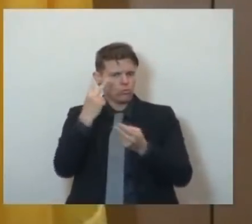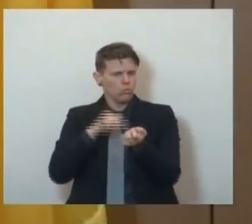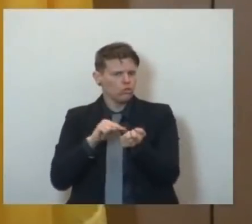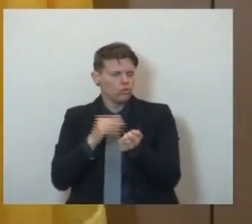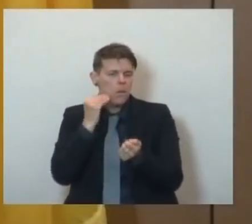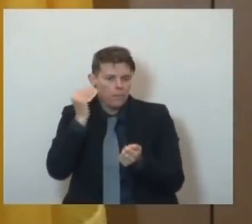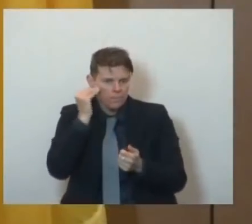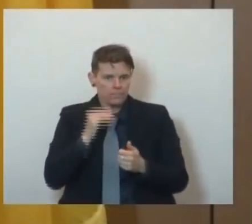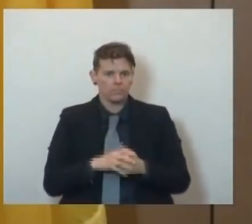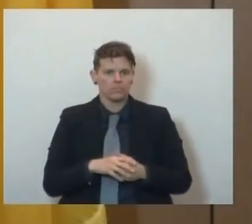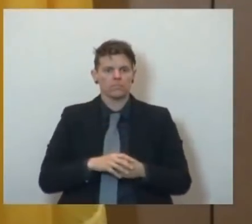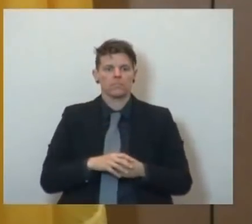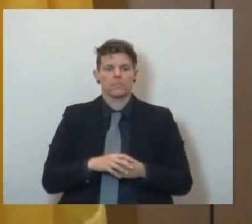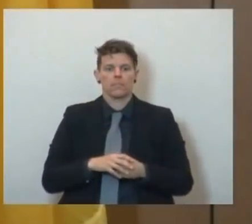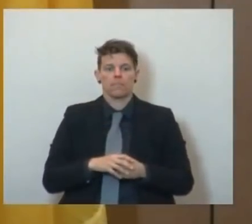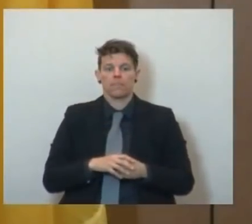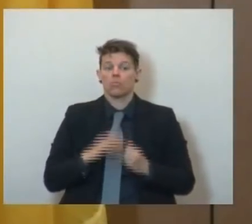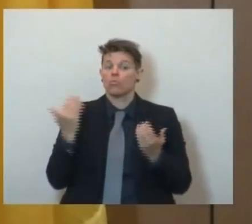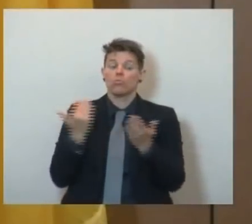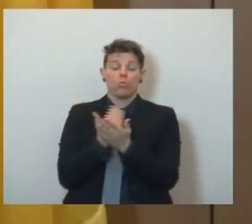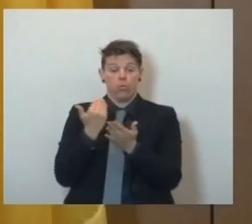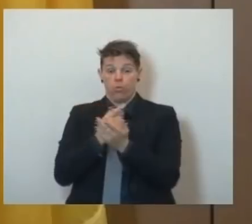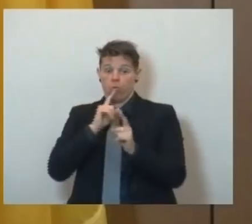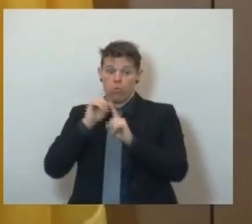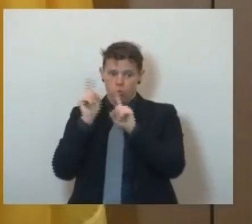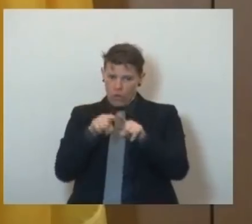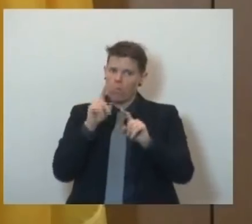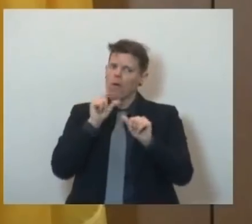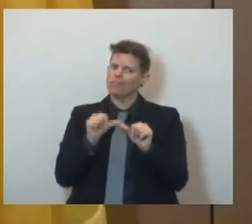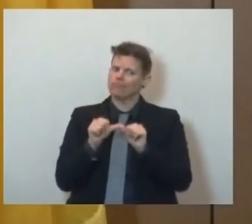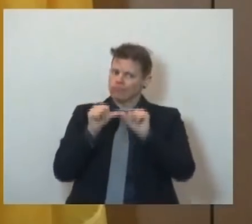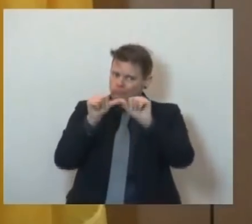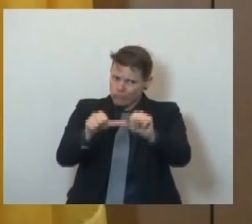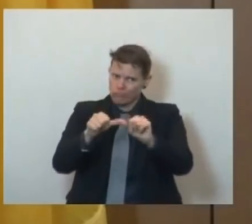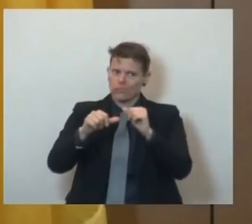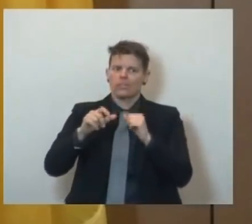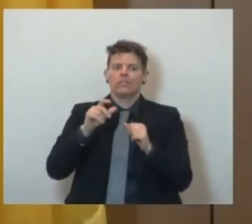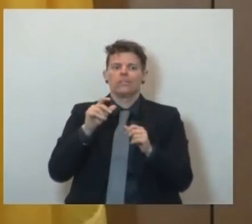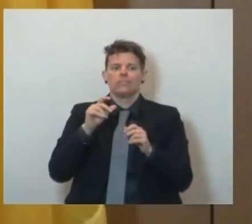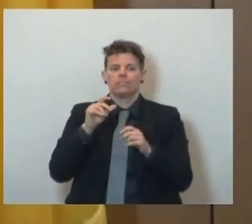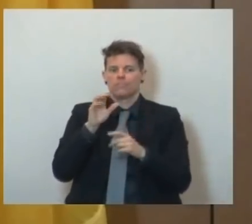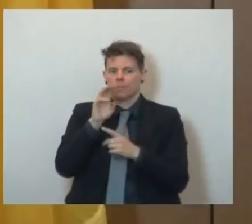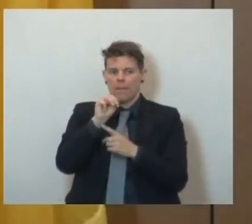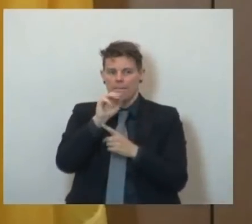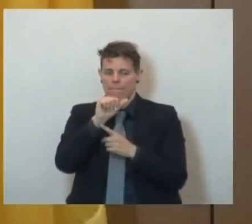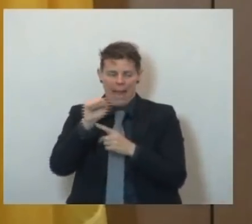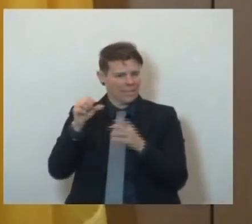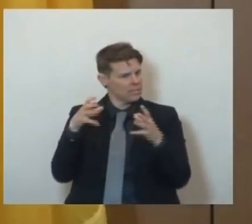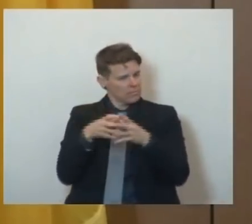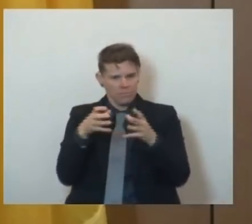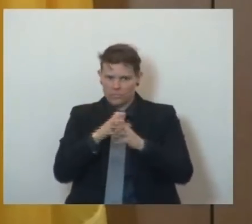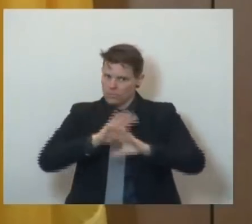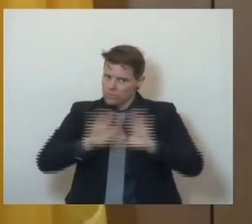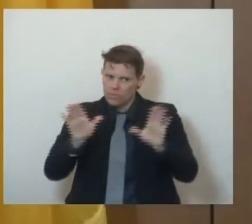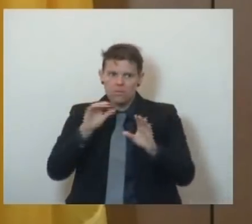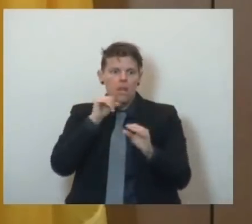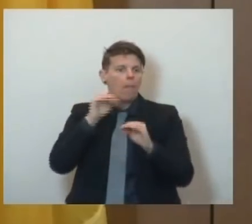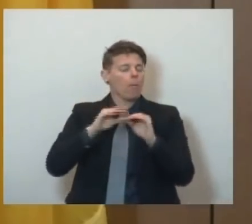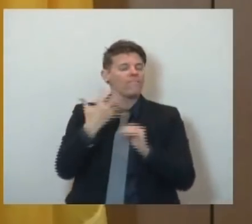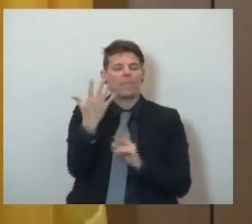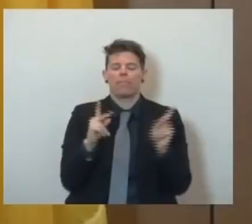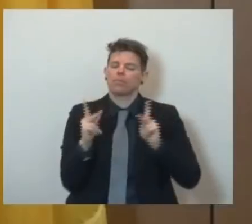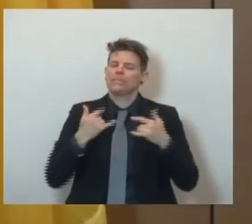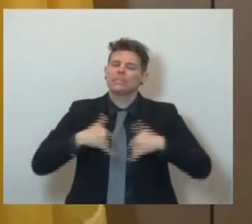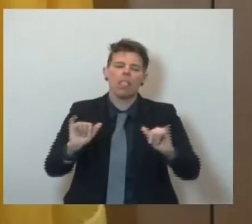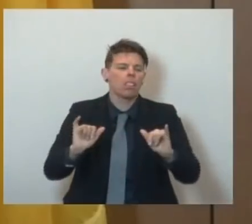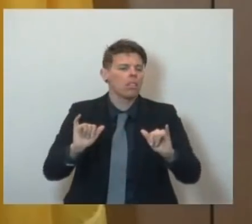order continues to mandate that no mass gatherings, so no more than 5 people in any one place.